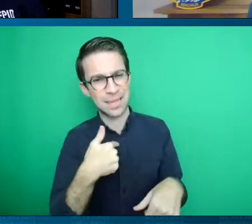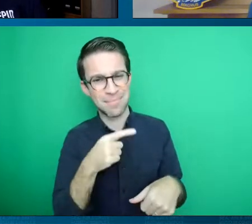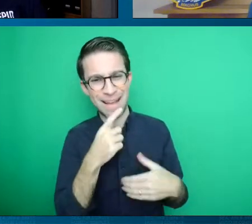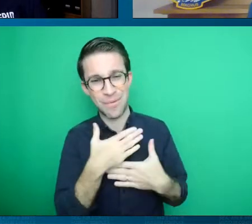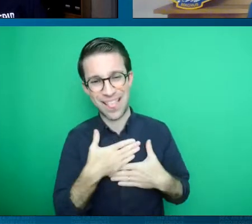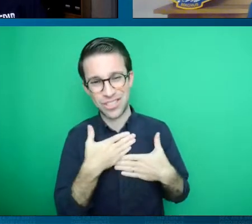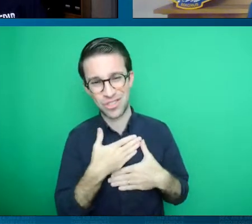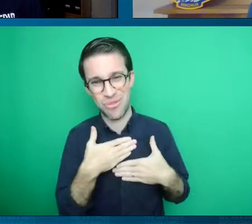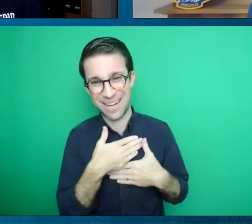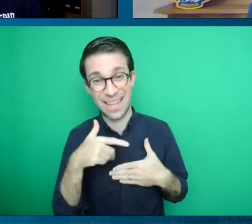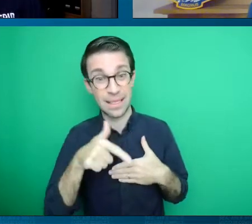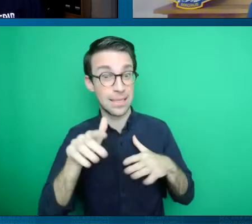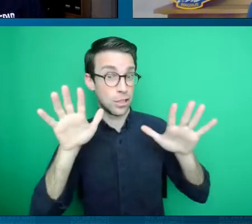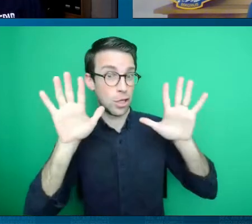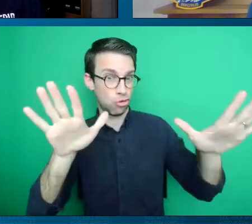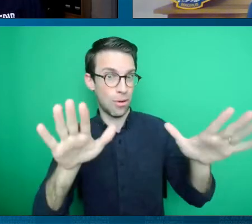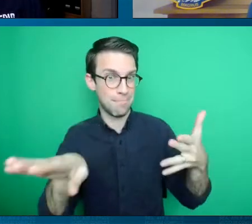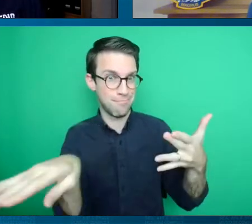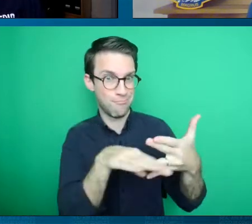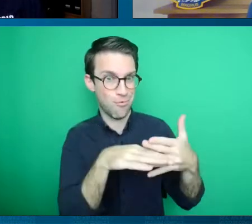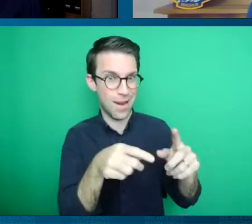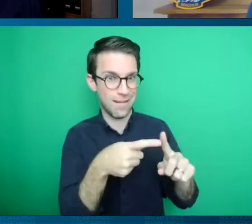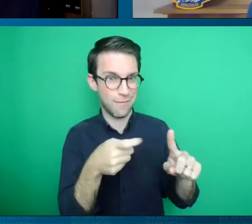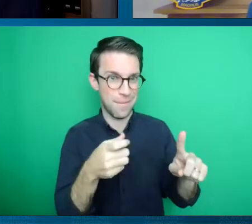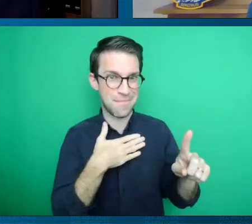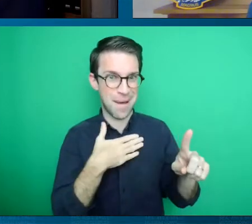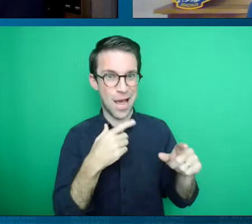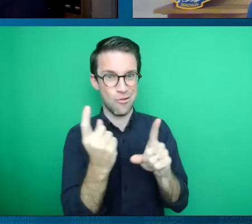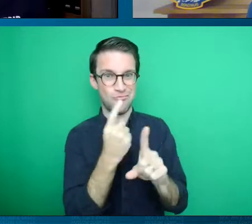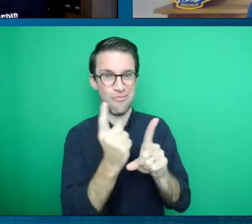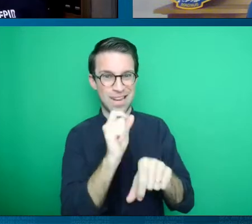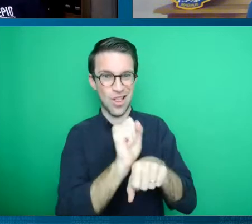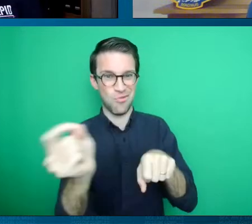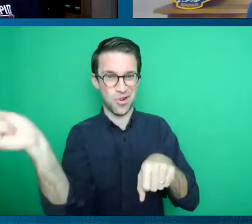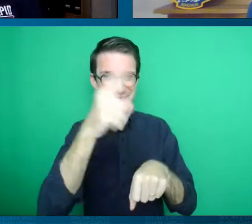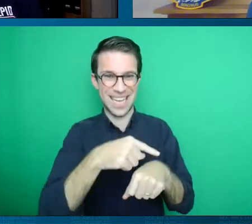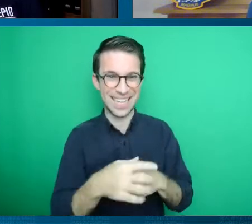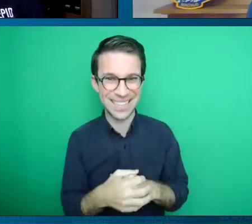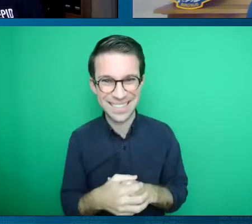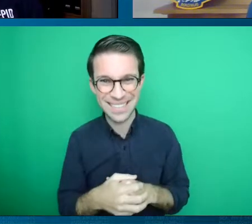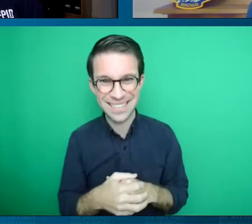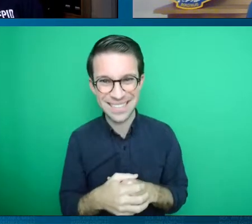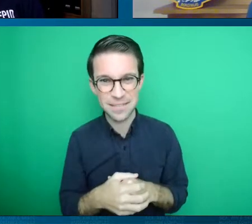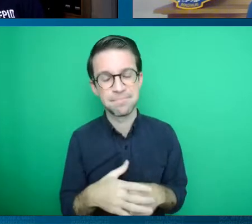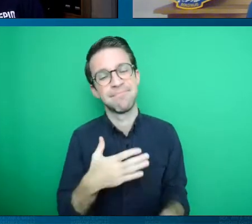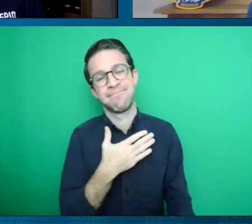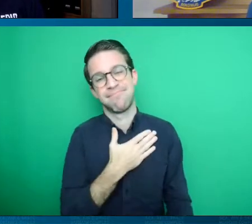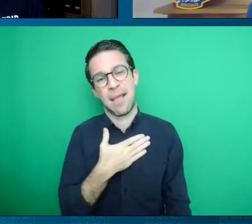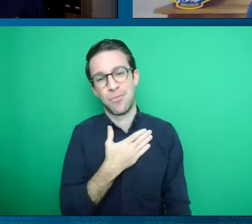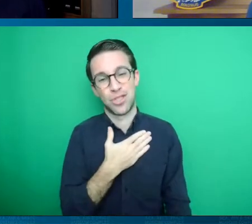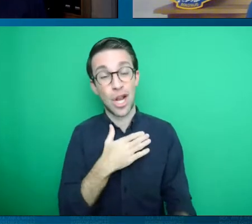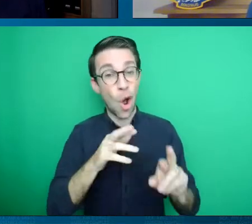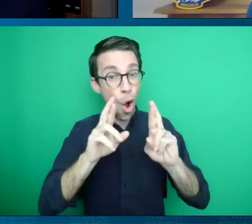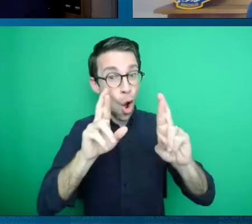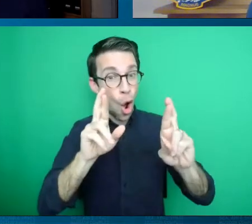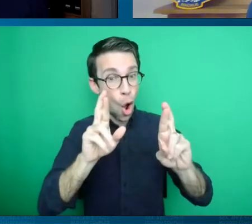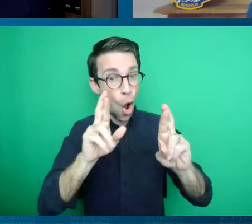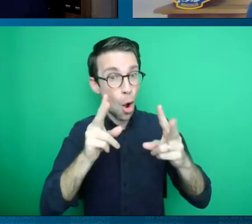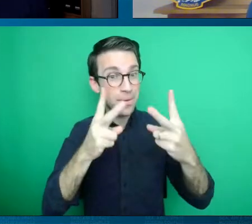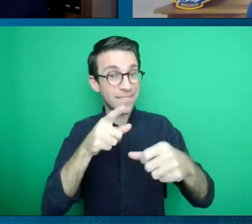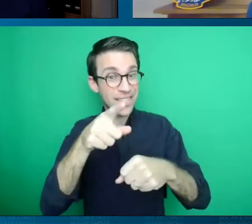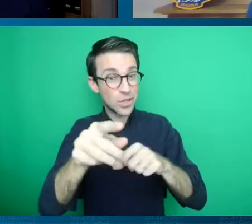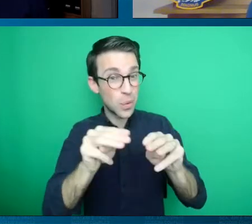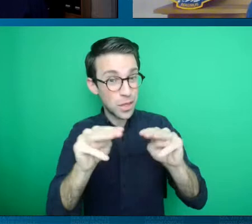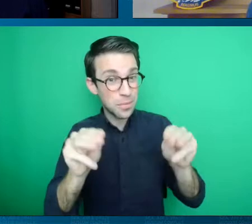Such a great break from how I usually spend my day right now. So I greatly appreciate it, and I hope to get up there to the Intrepid Museum